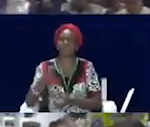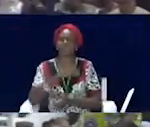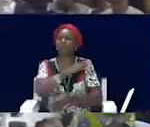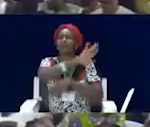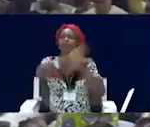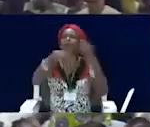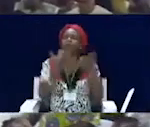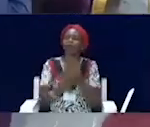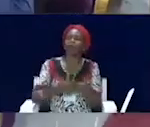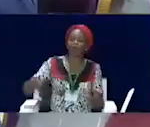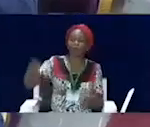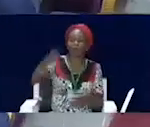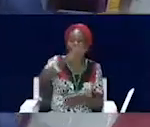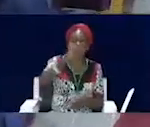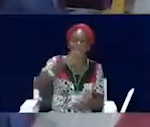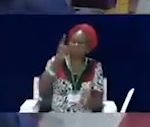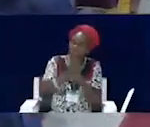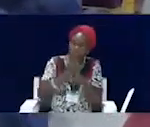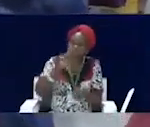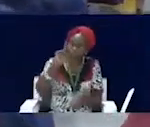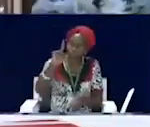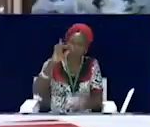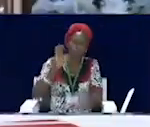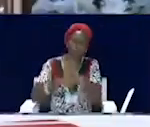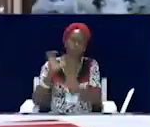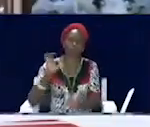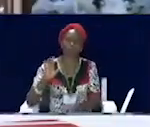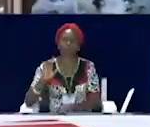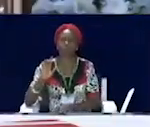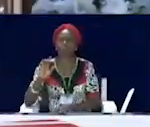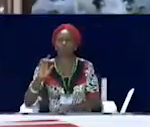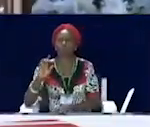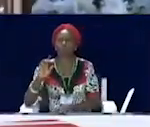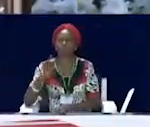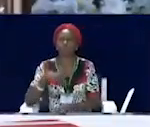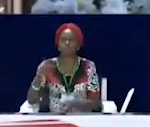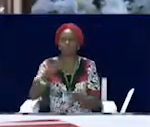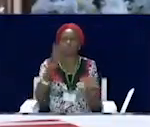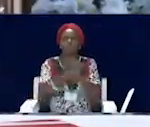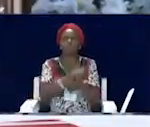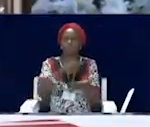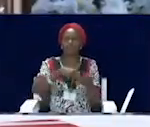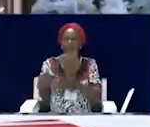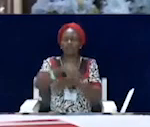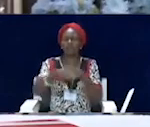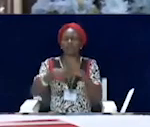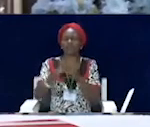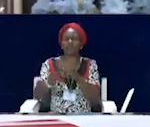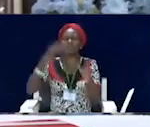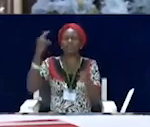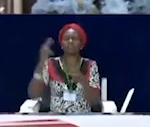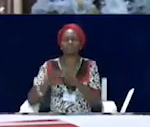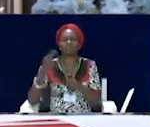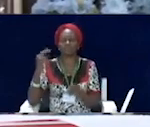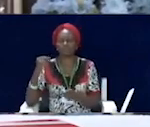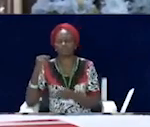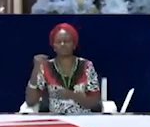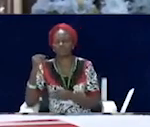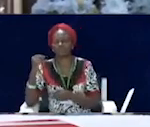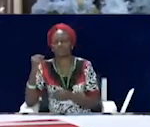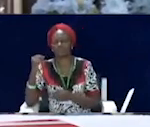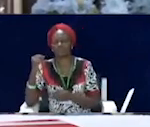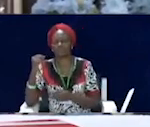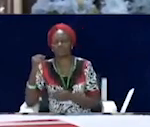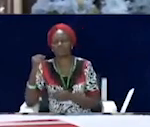All you need is a single touch. And you will get it tonight.